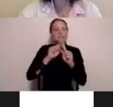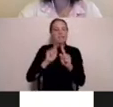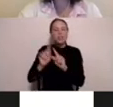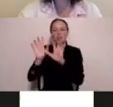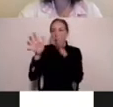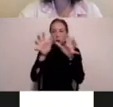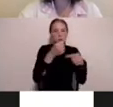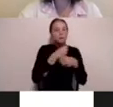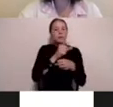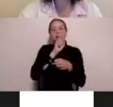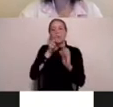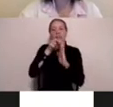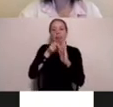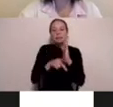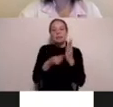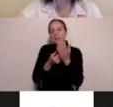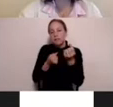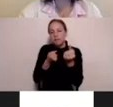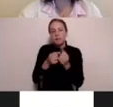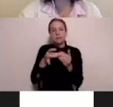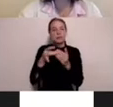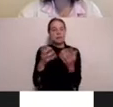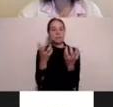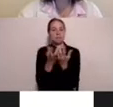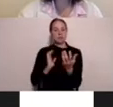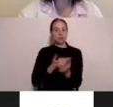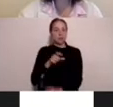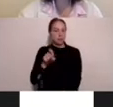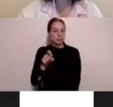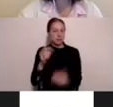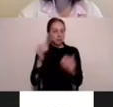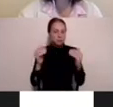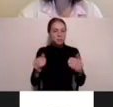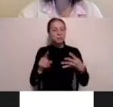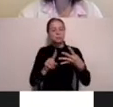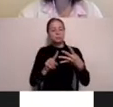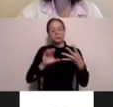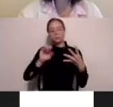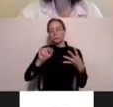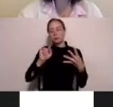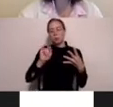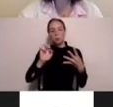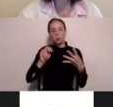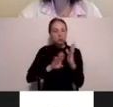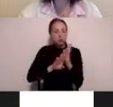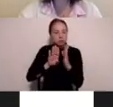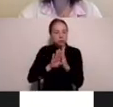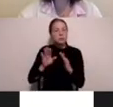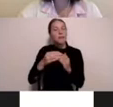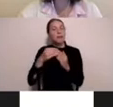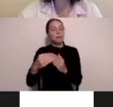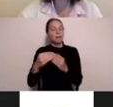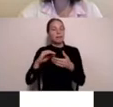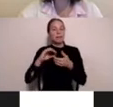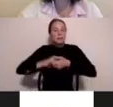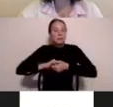policies, funds, and guidance match the needs of communities. We also build coalitions and lead collaborations between scientists,